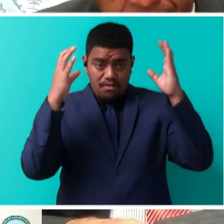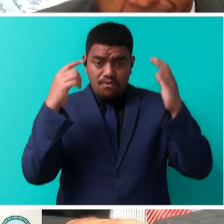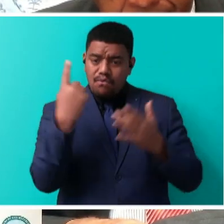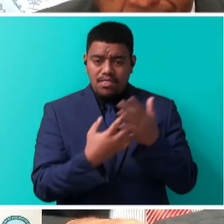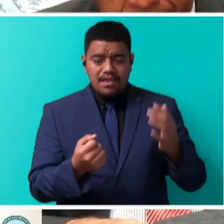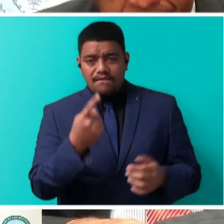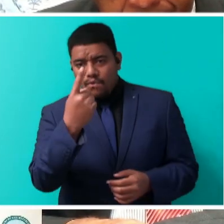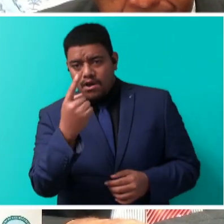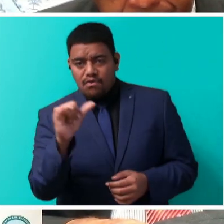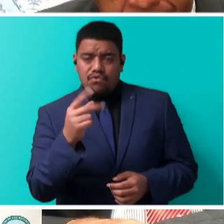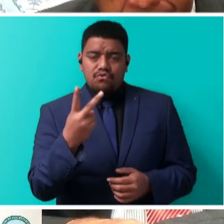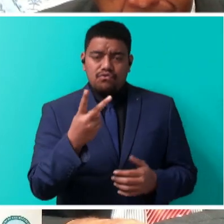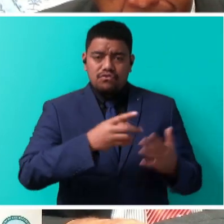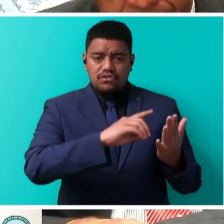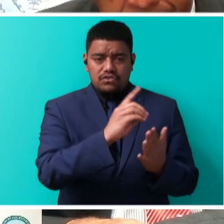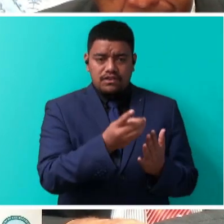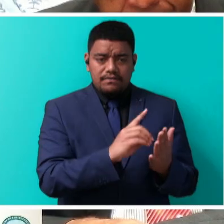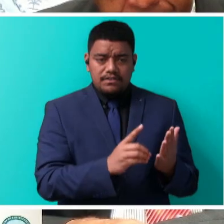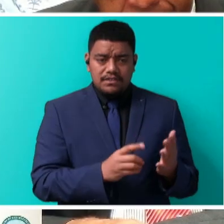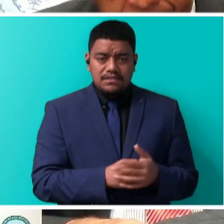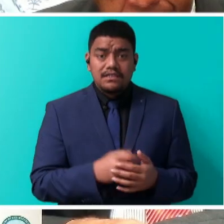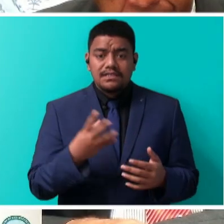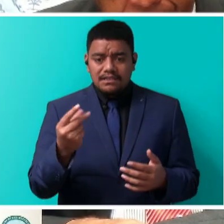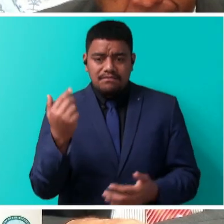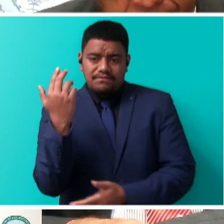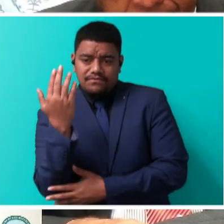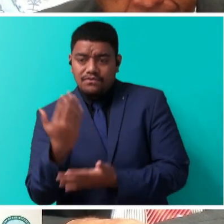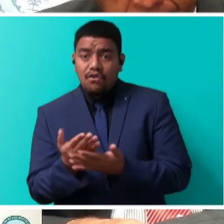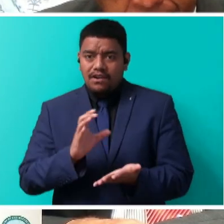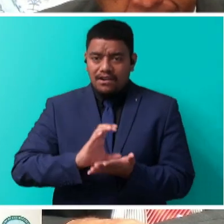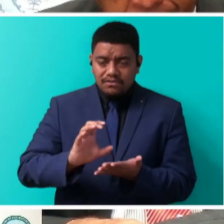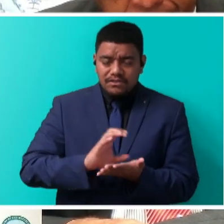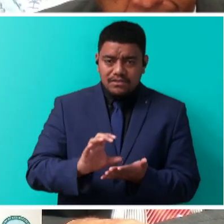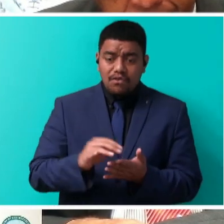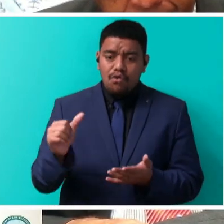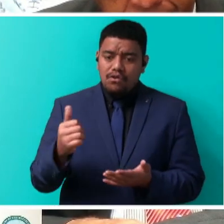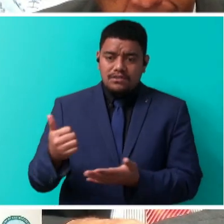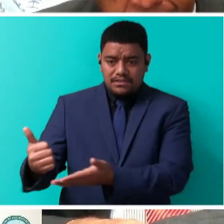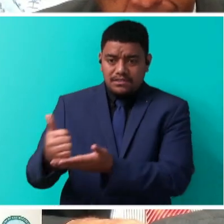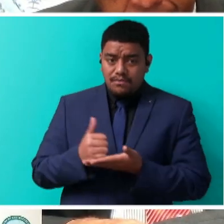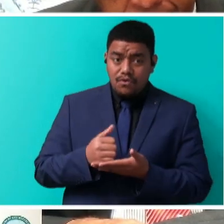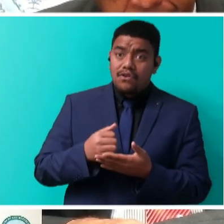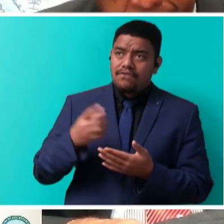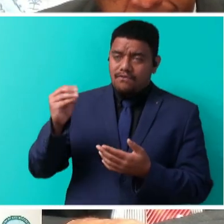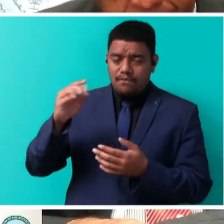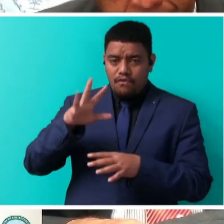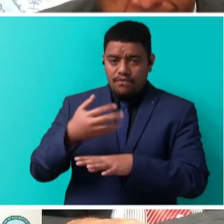or 2 drafters, and some often rely on external consultants or support from regional